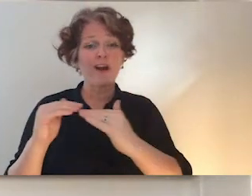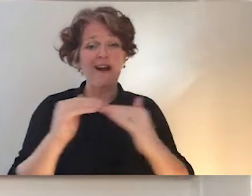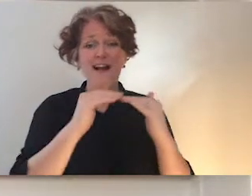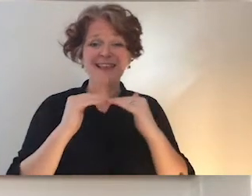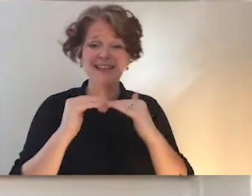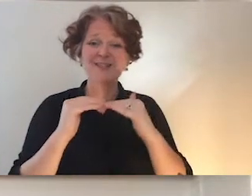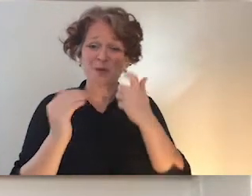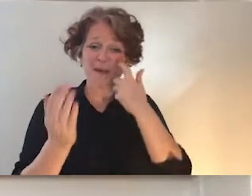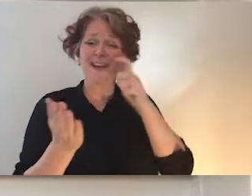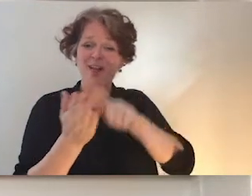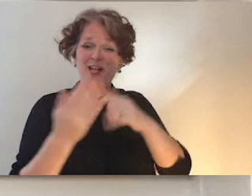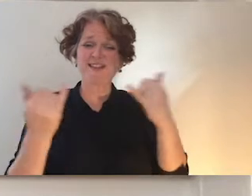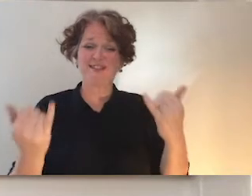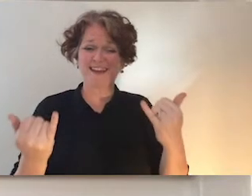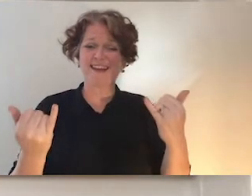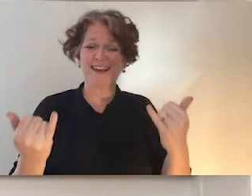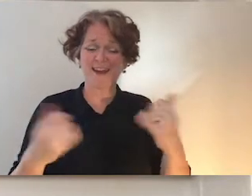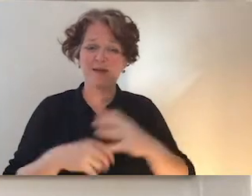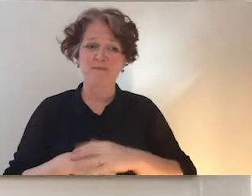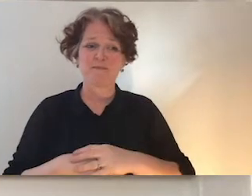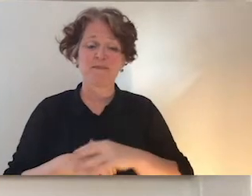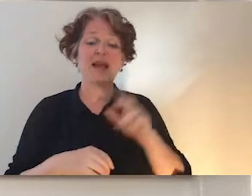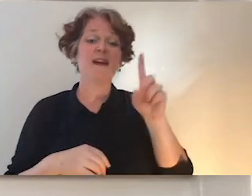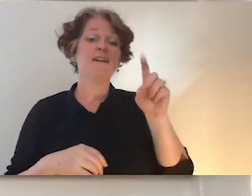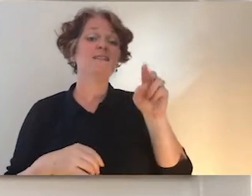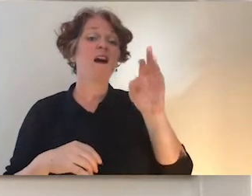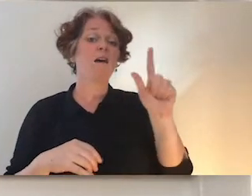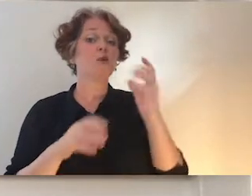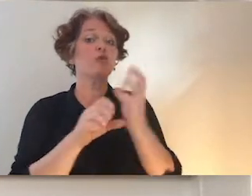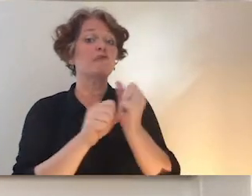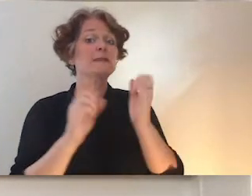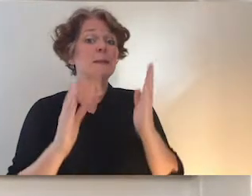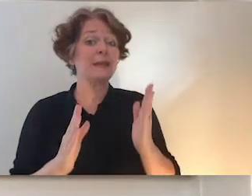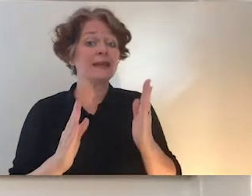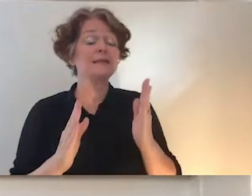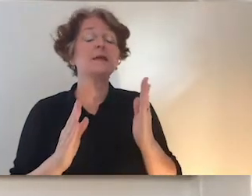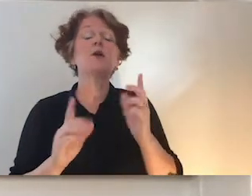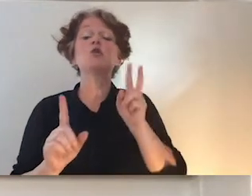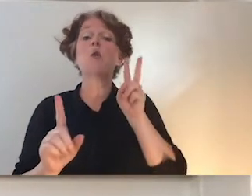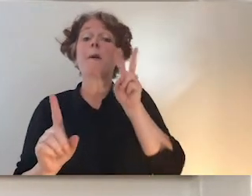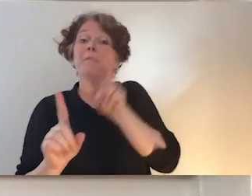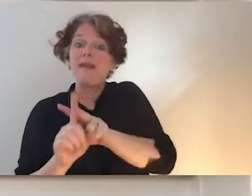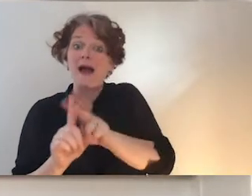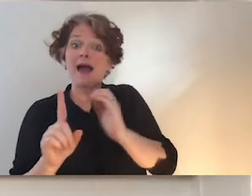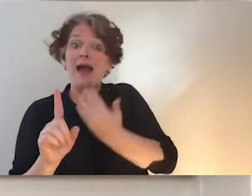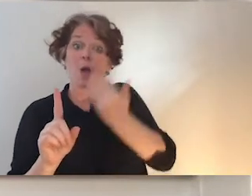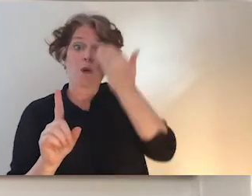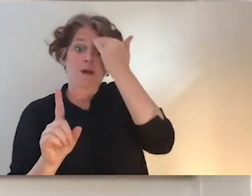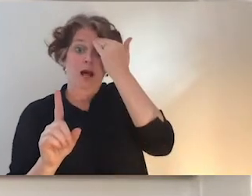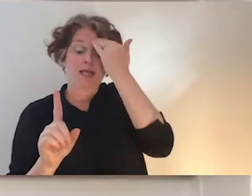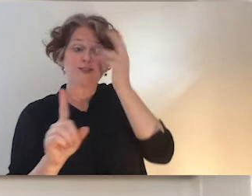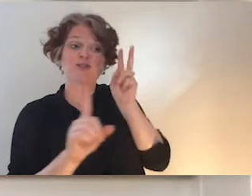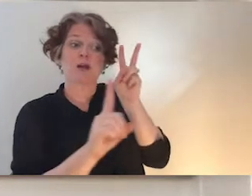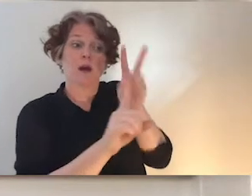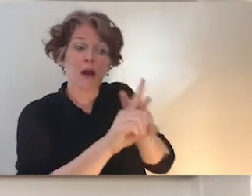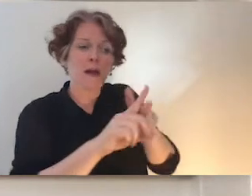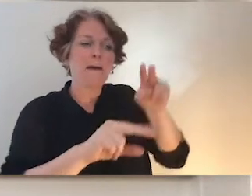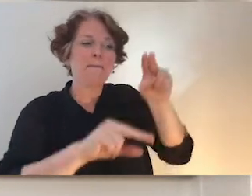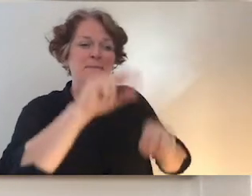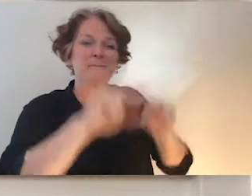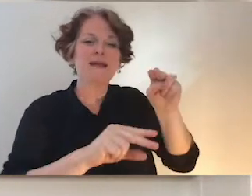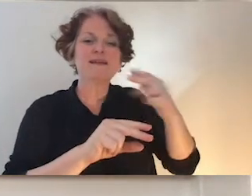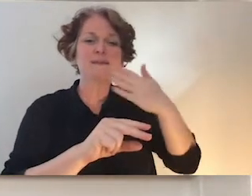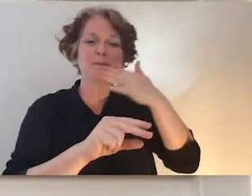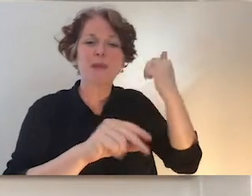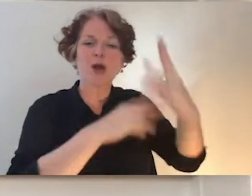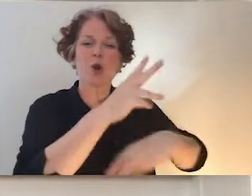our colleagues. Doctoral recipients, the mission of Teachers College is to apply the knowledge we generate to building a